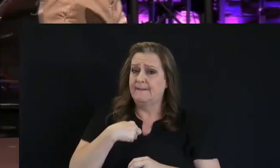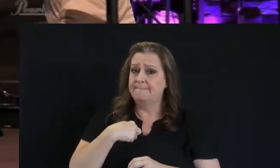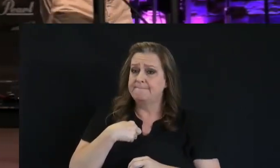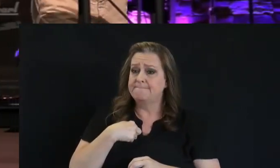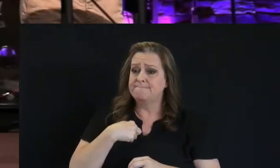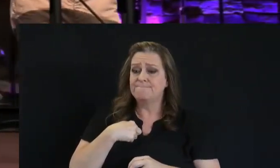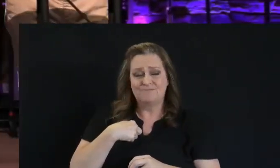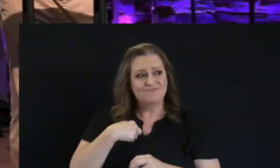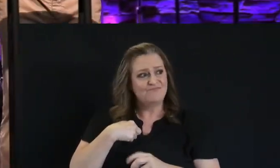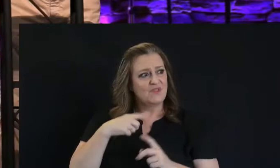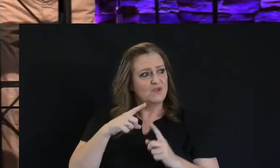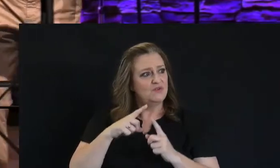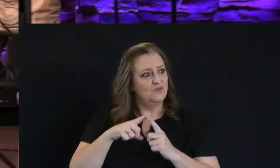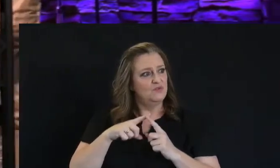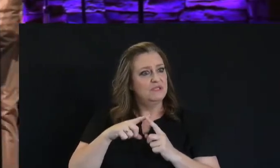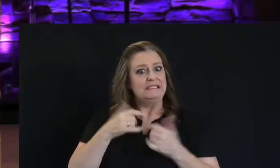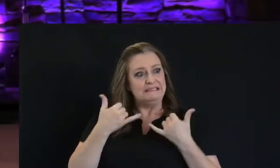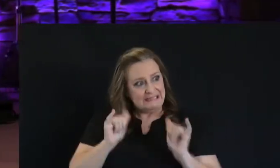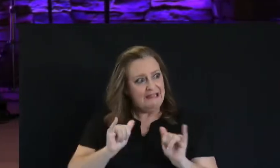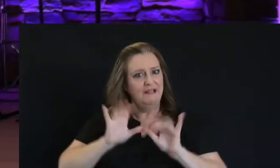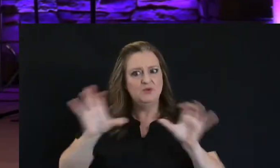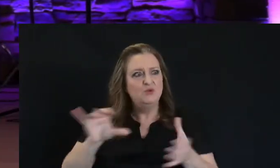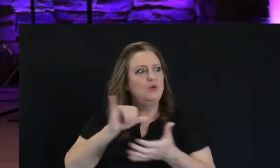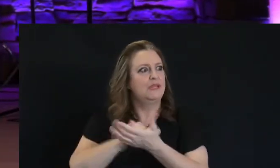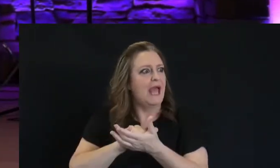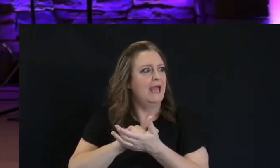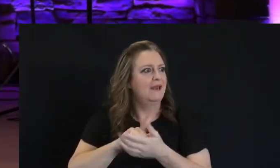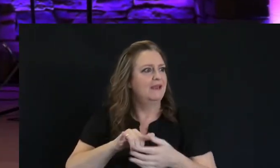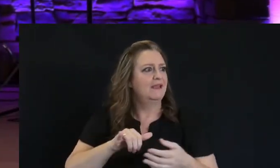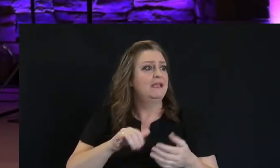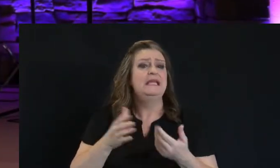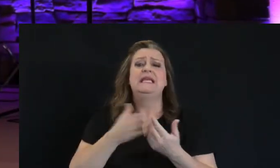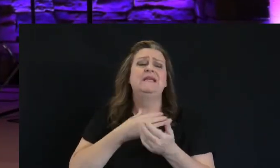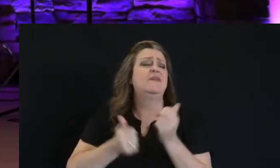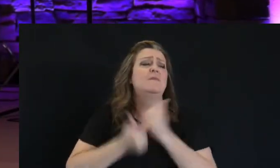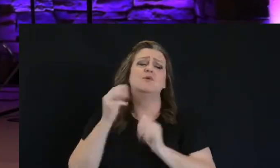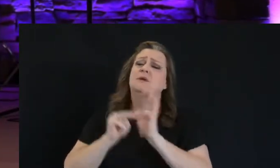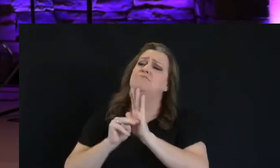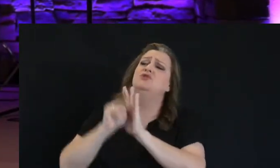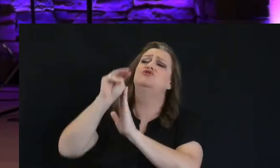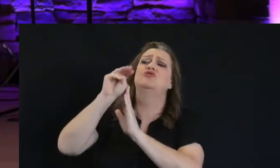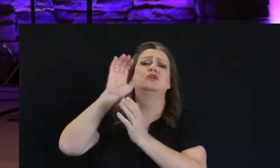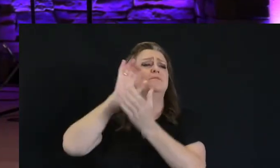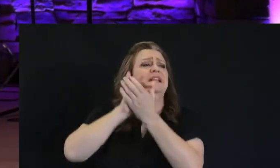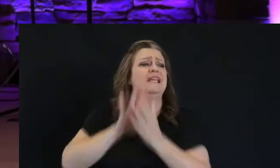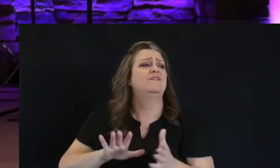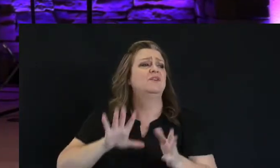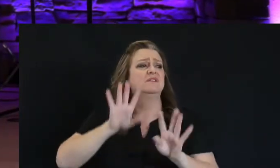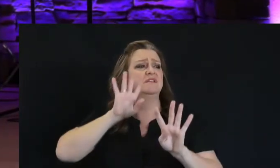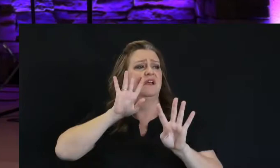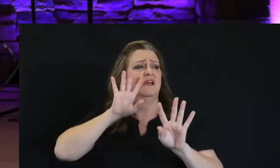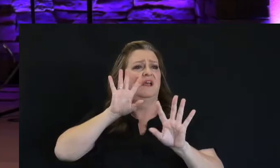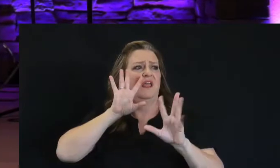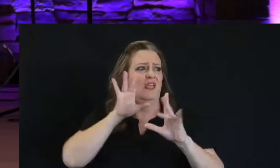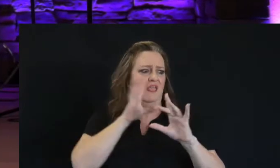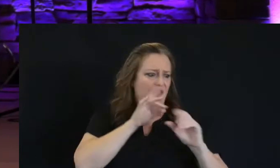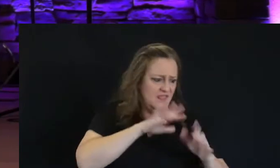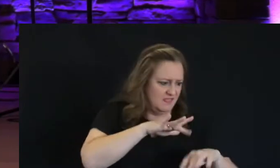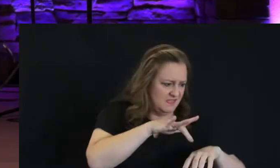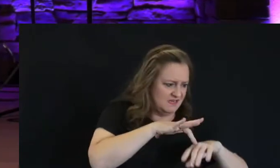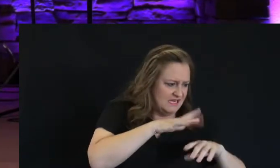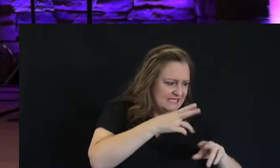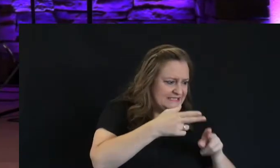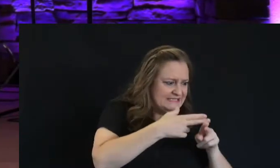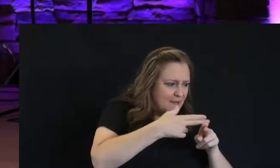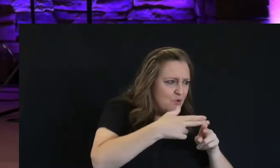to fall into that trap. Even the most mature believers can get sucked into temporal thinking, where the temporal crowds out the eternal. We